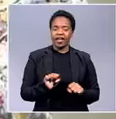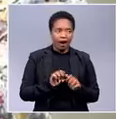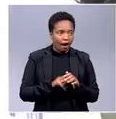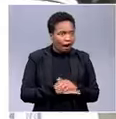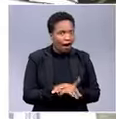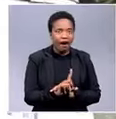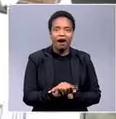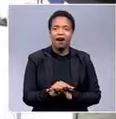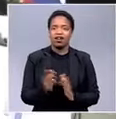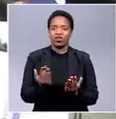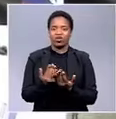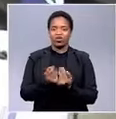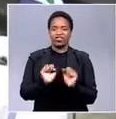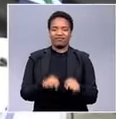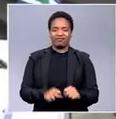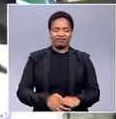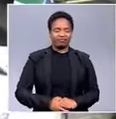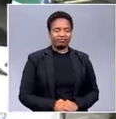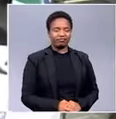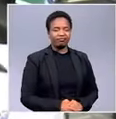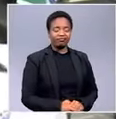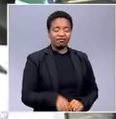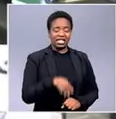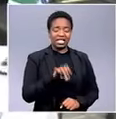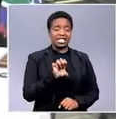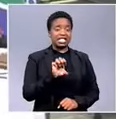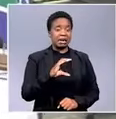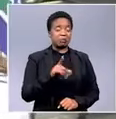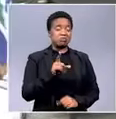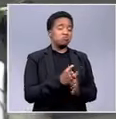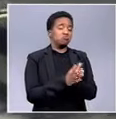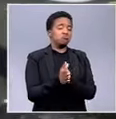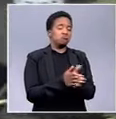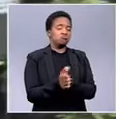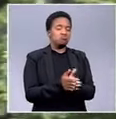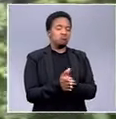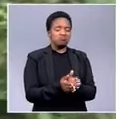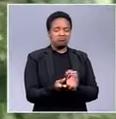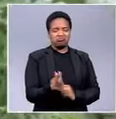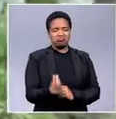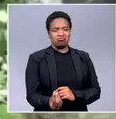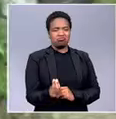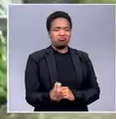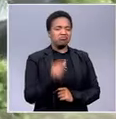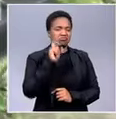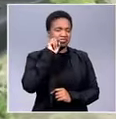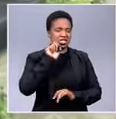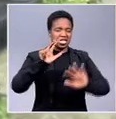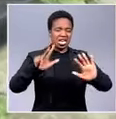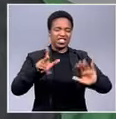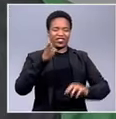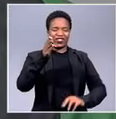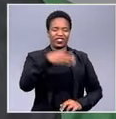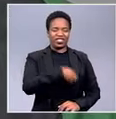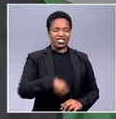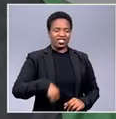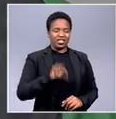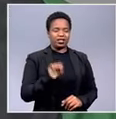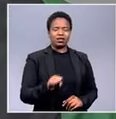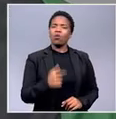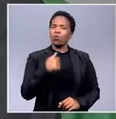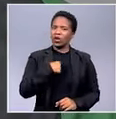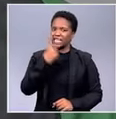school. Eastern Cape political leaders are motivated by this future presidential hopeful. We always take pride